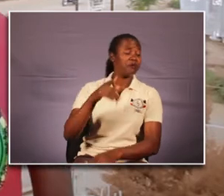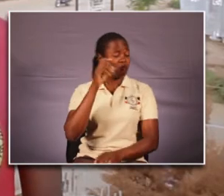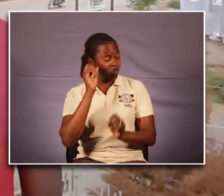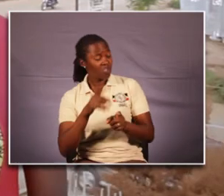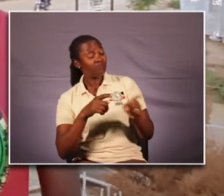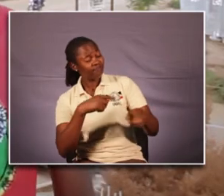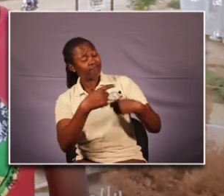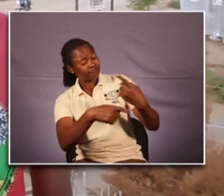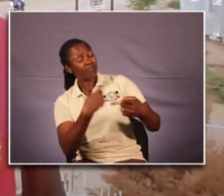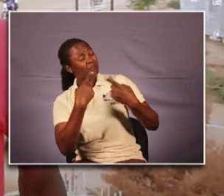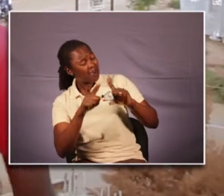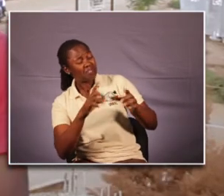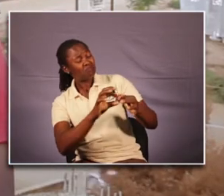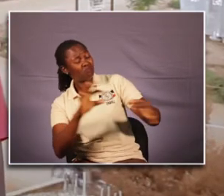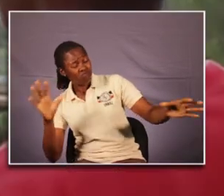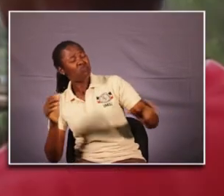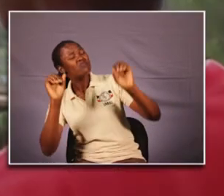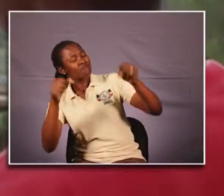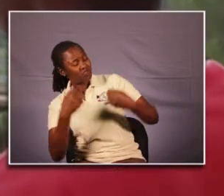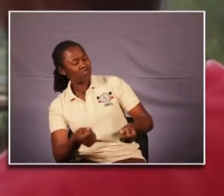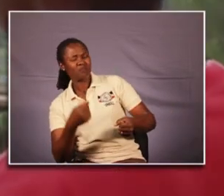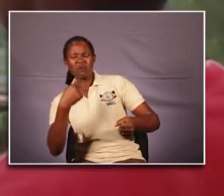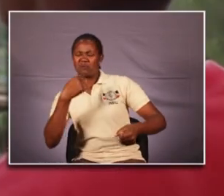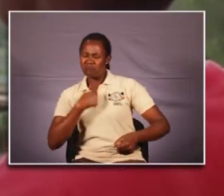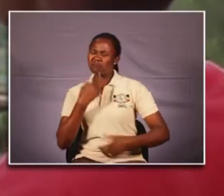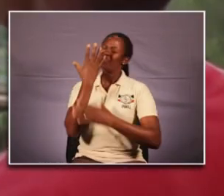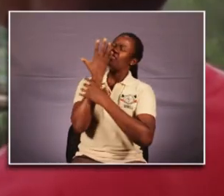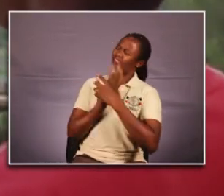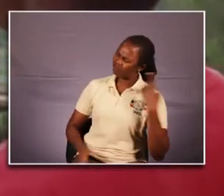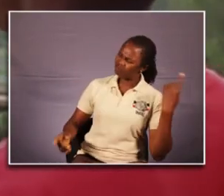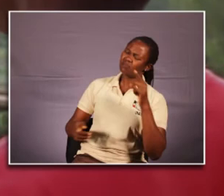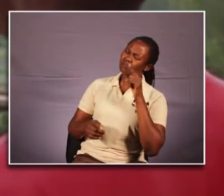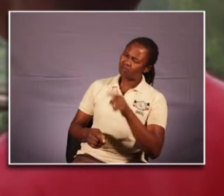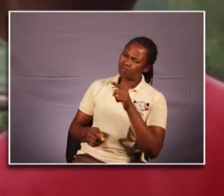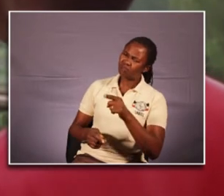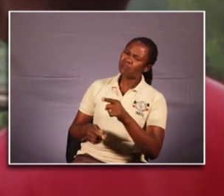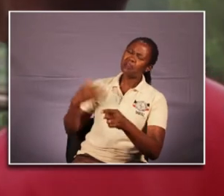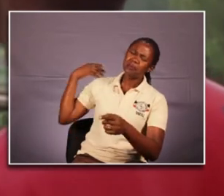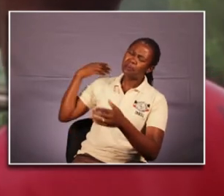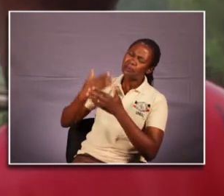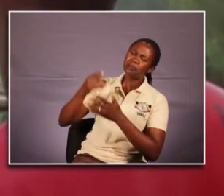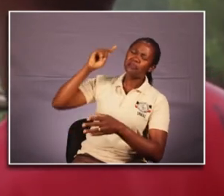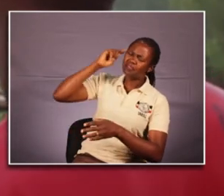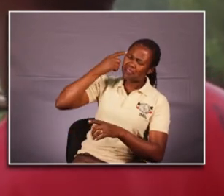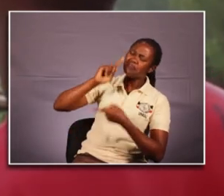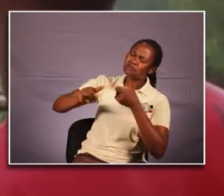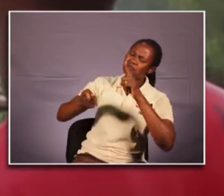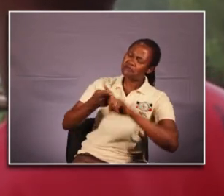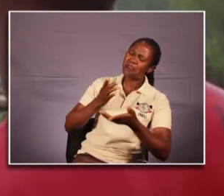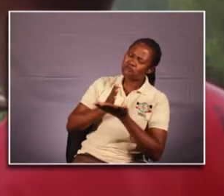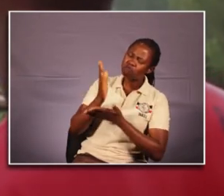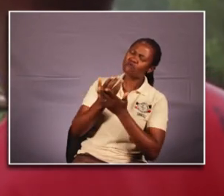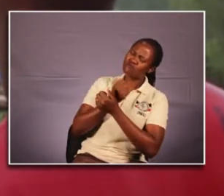you want, but you cannot part ways with the brotherhood. I am so disappointed with all of you. For once, I thought I was beginning to have true friends, but you're